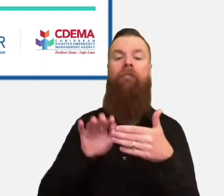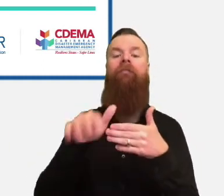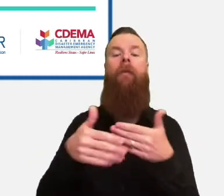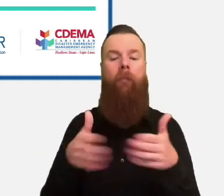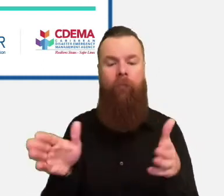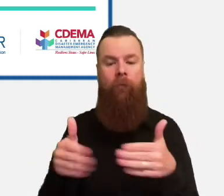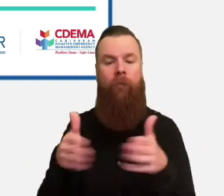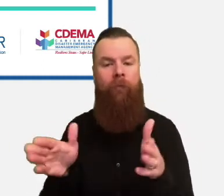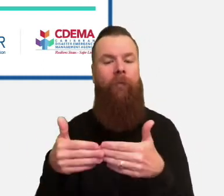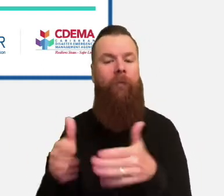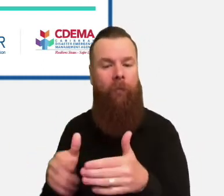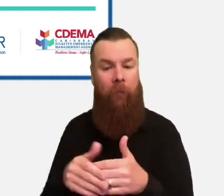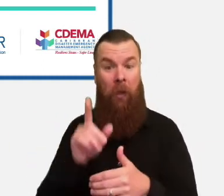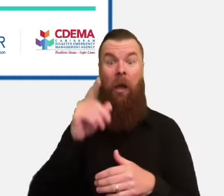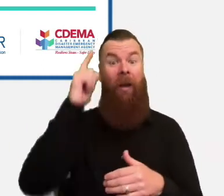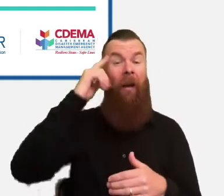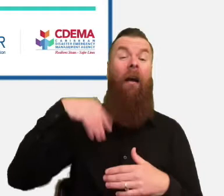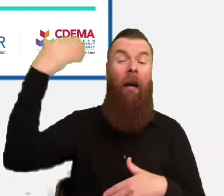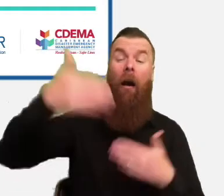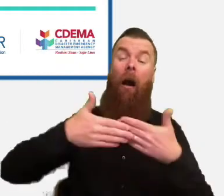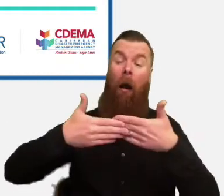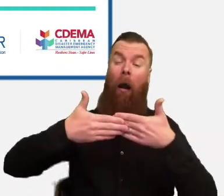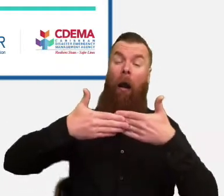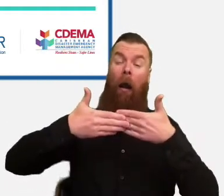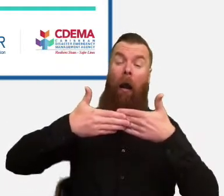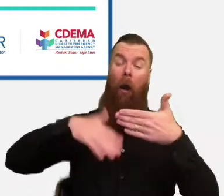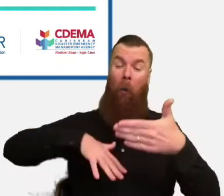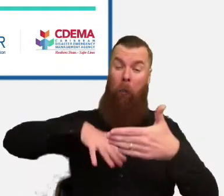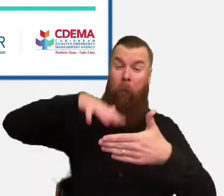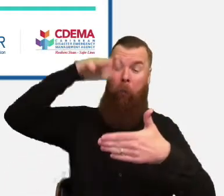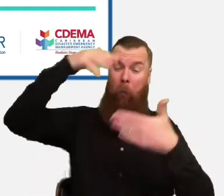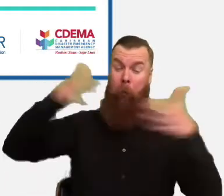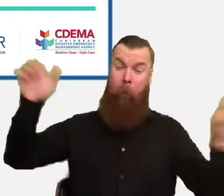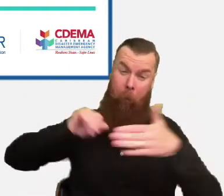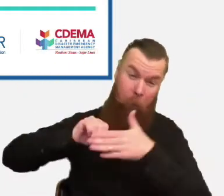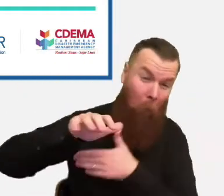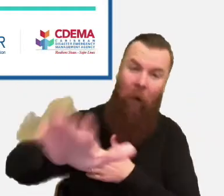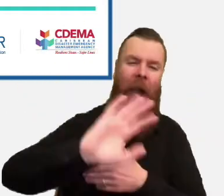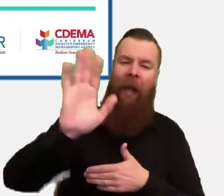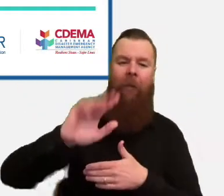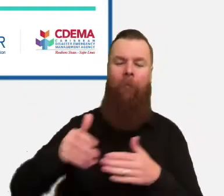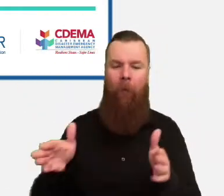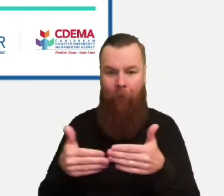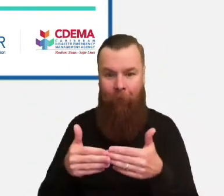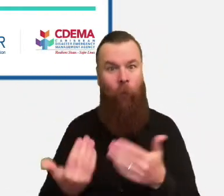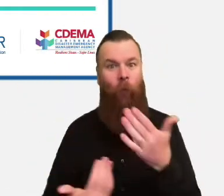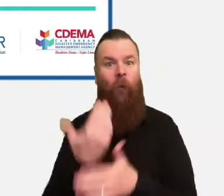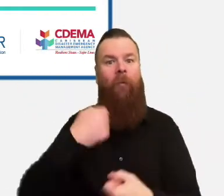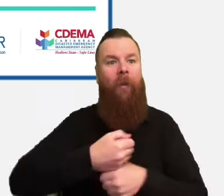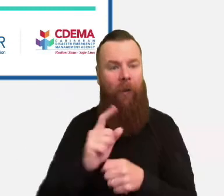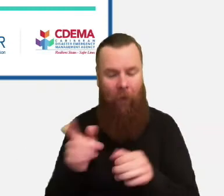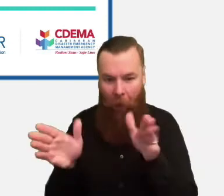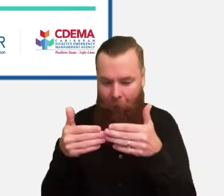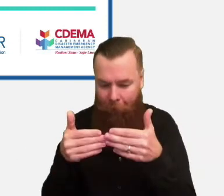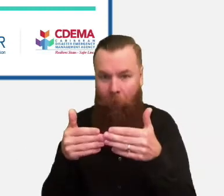downstream. So here we have the opportunity by adapting to transform what is a barrier into something that